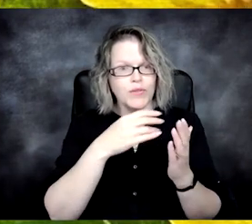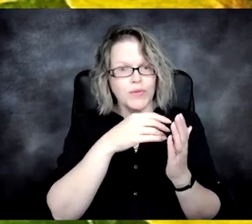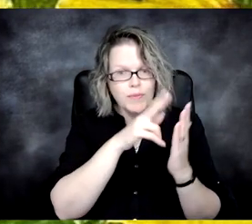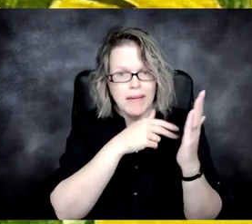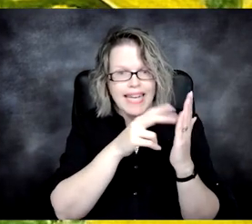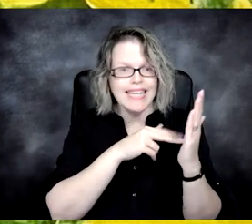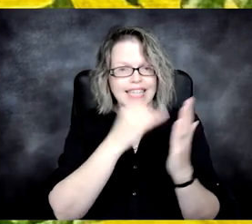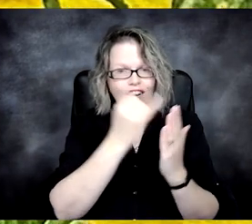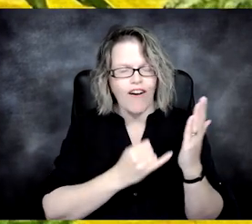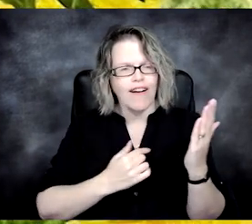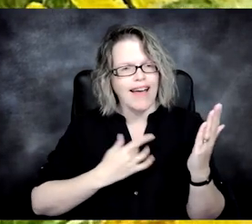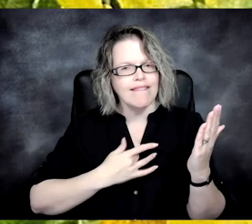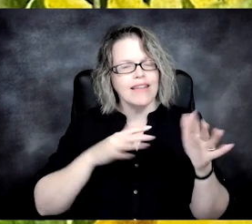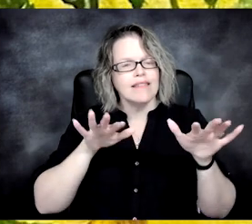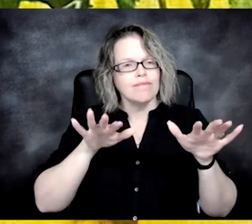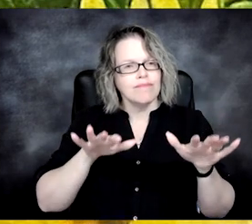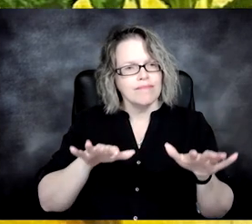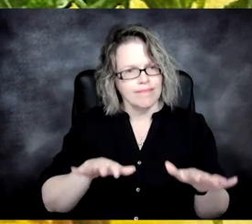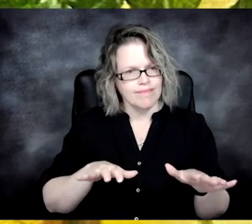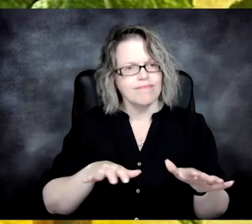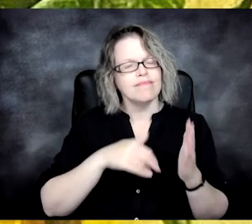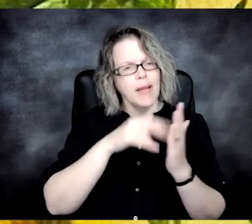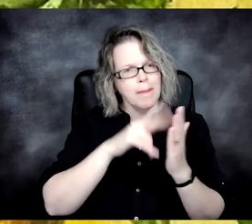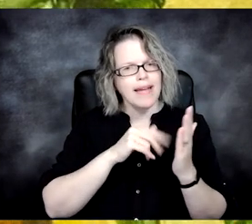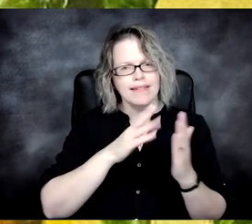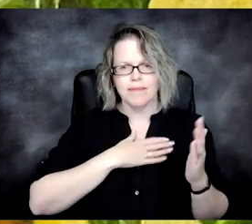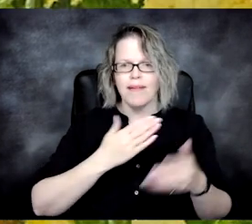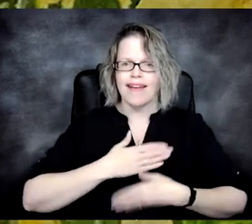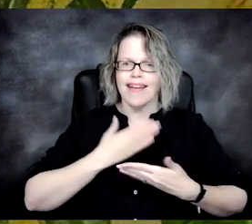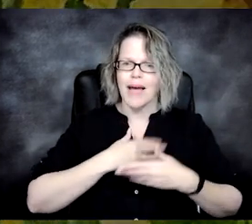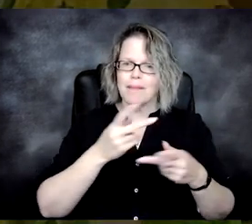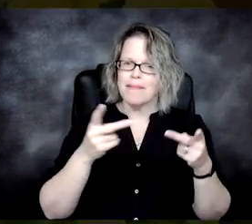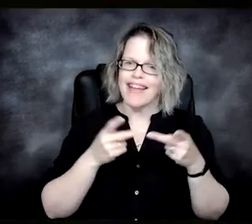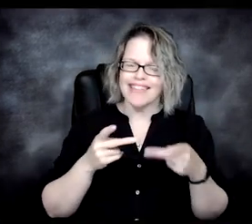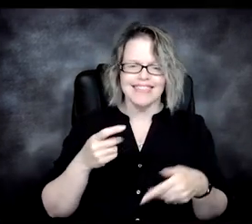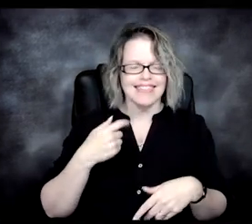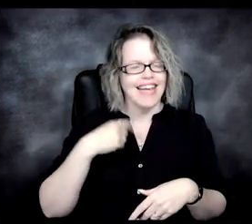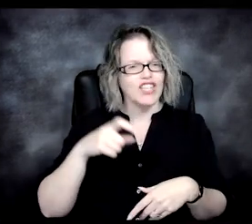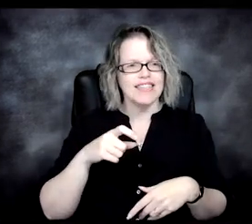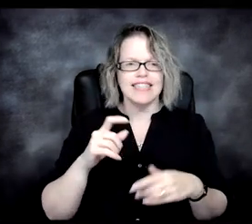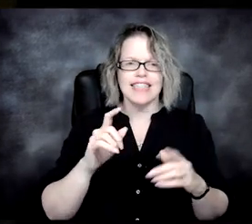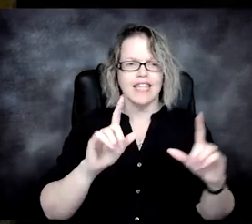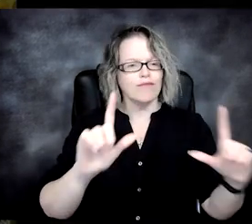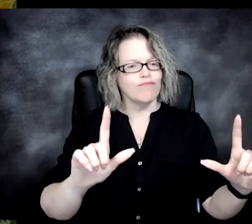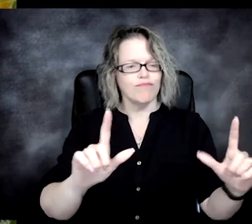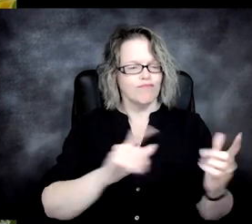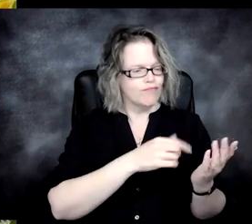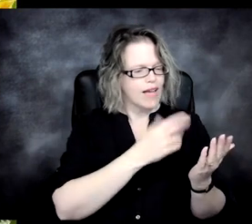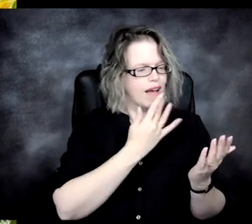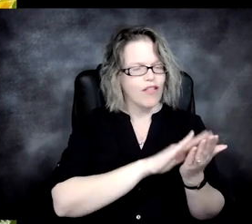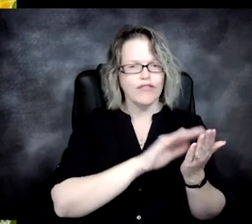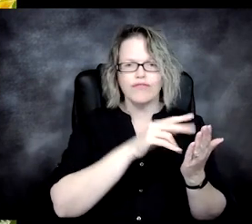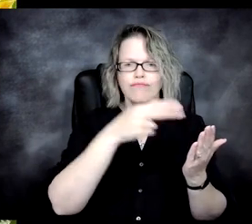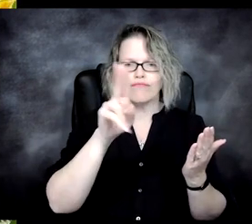painting, I feel at ease. Painting is my happy place. I just need my palette and my canvas, and I just let